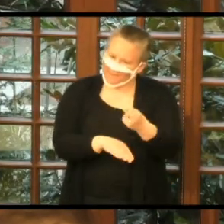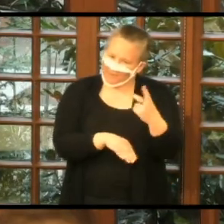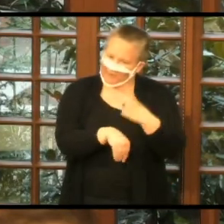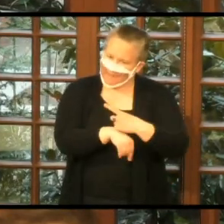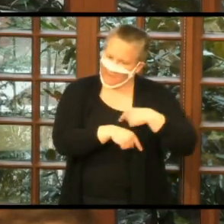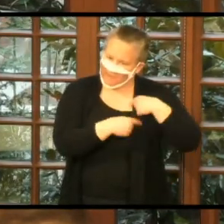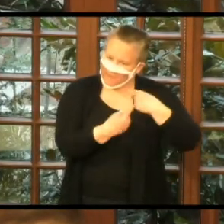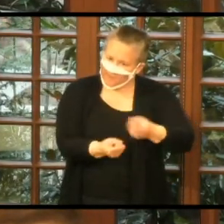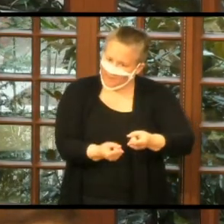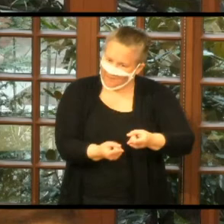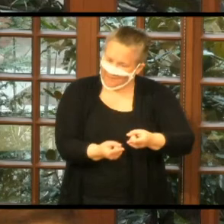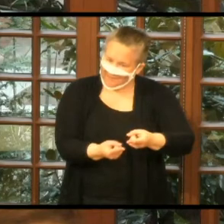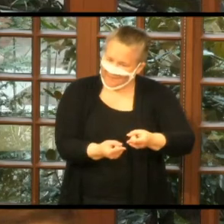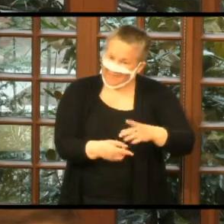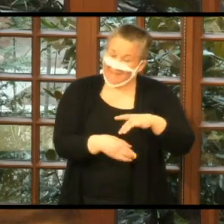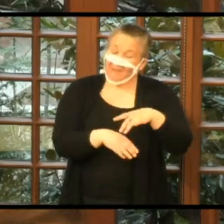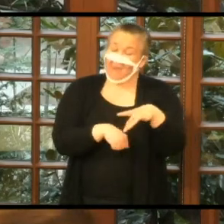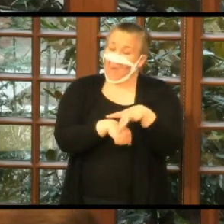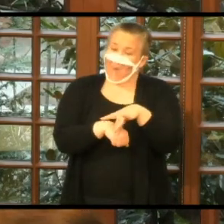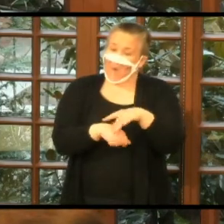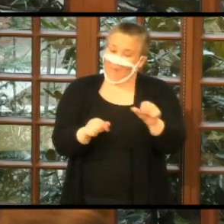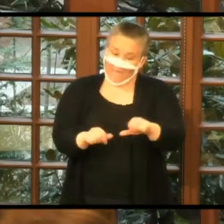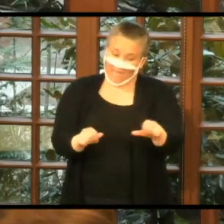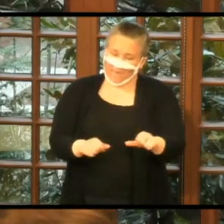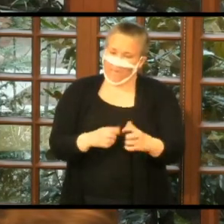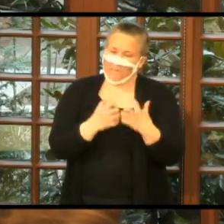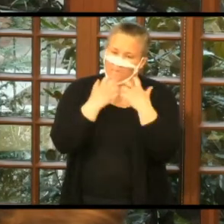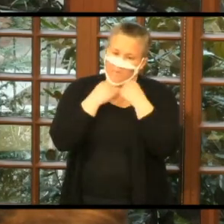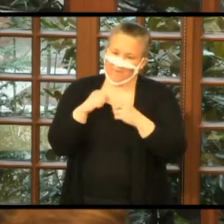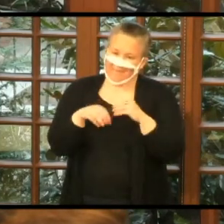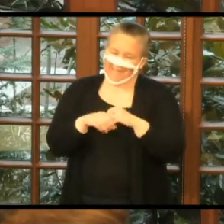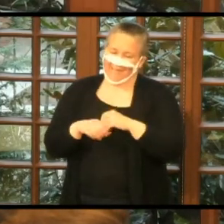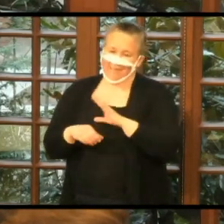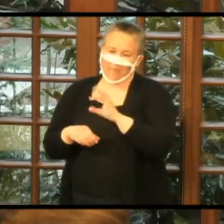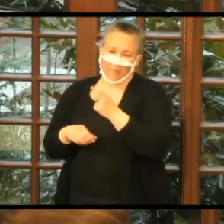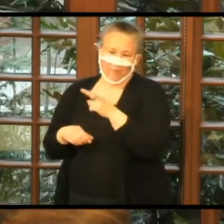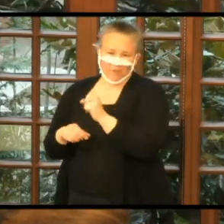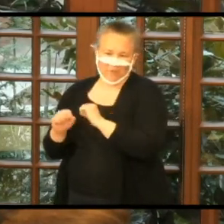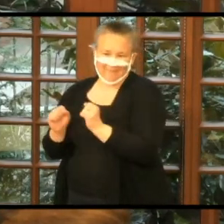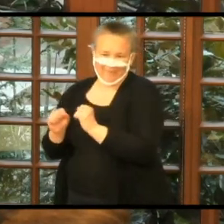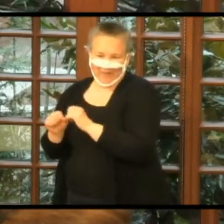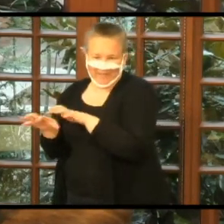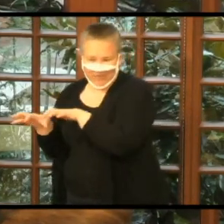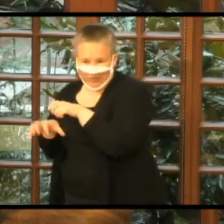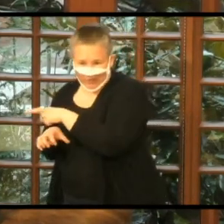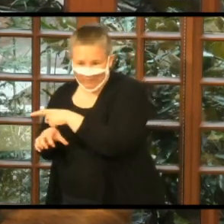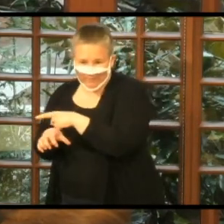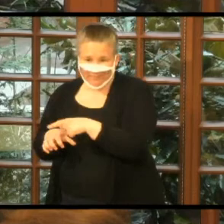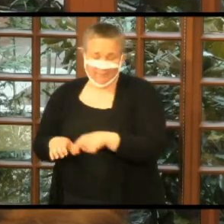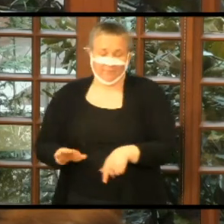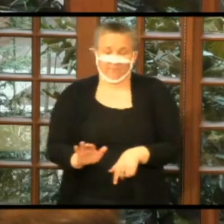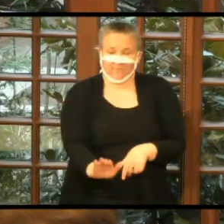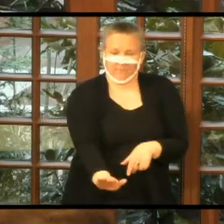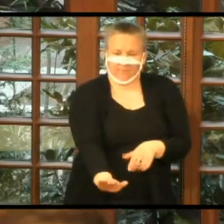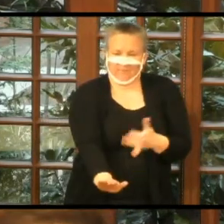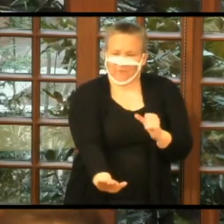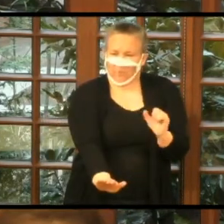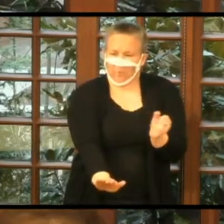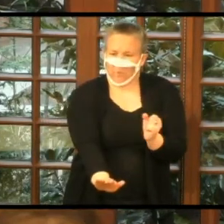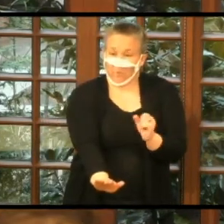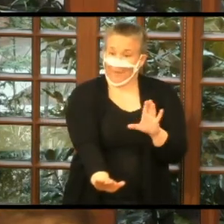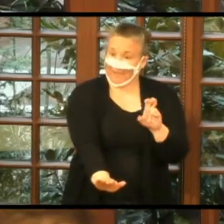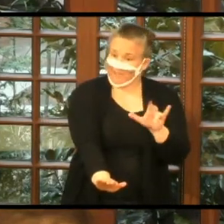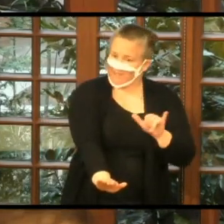days, its earthly form preserved perfectly in the butcher's freezer. It's still cold to Probir's touch, but it's not